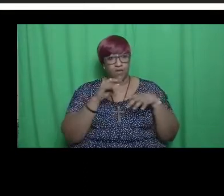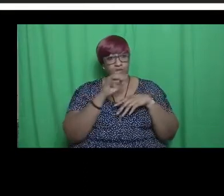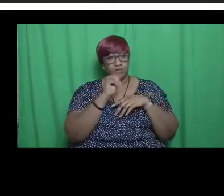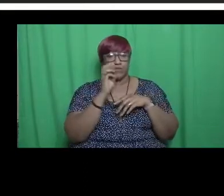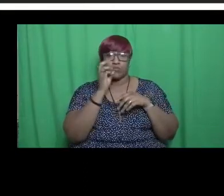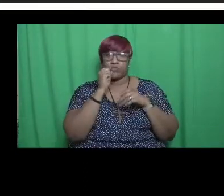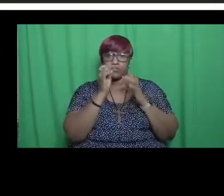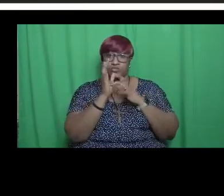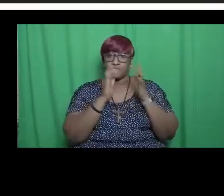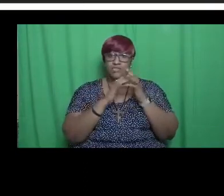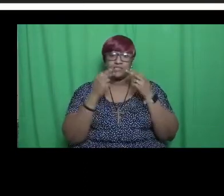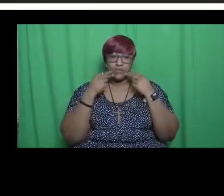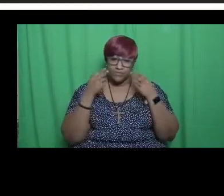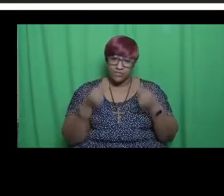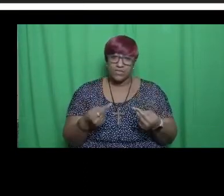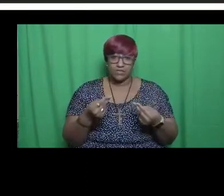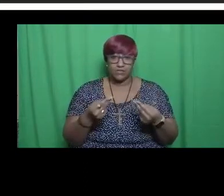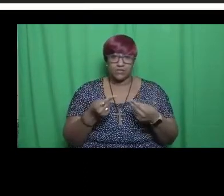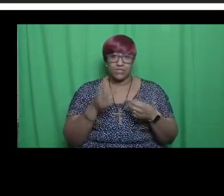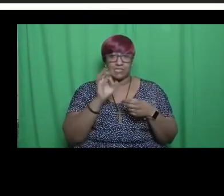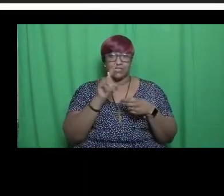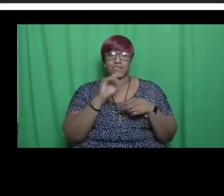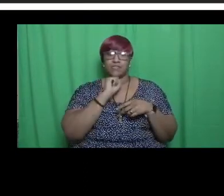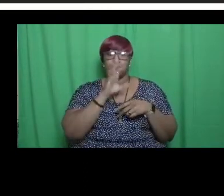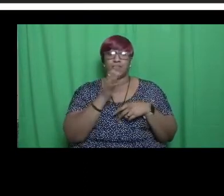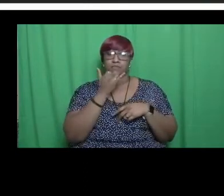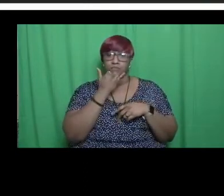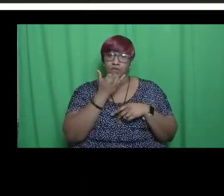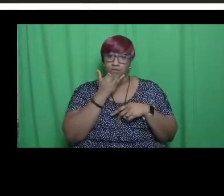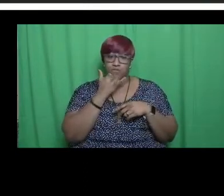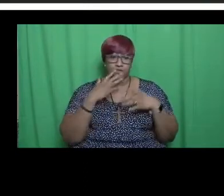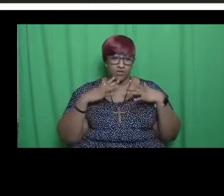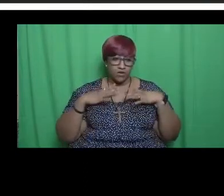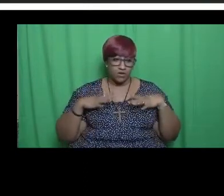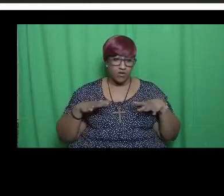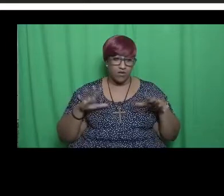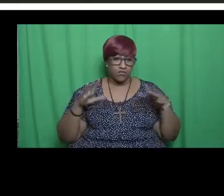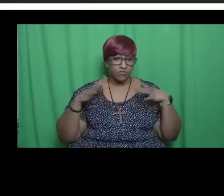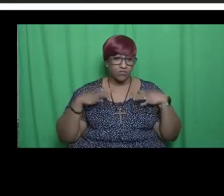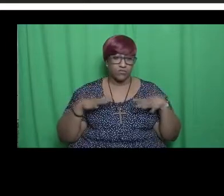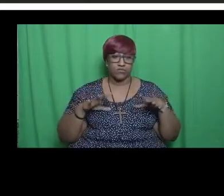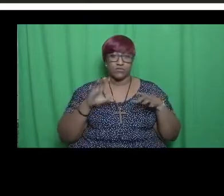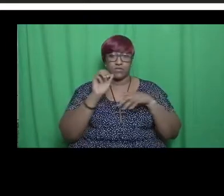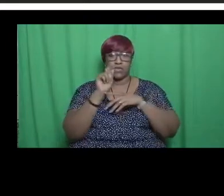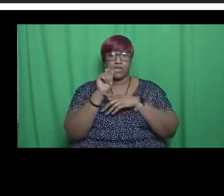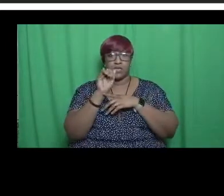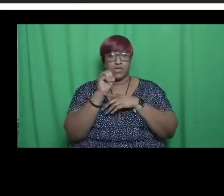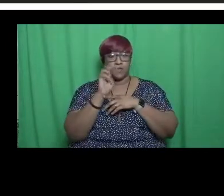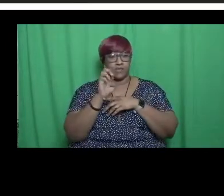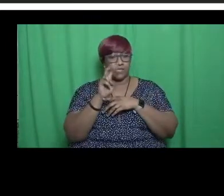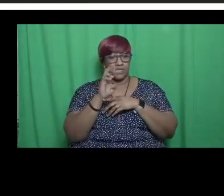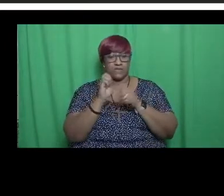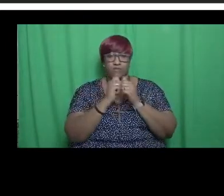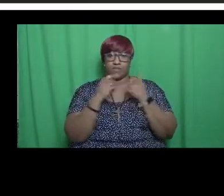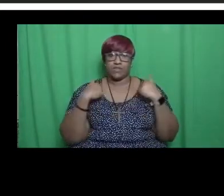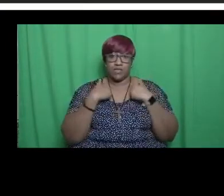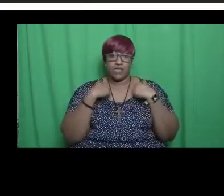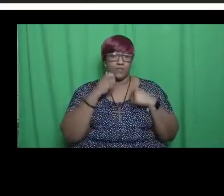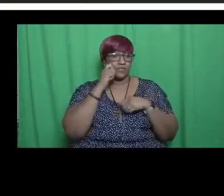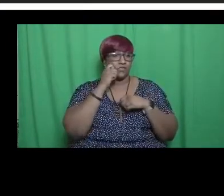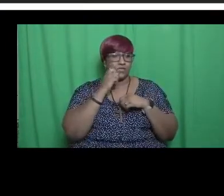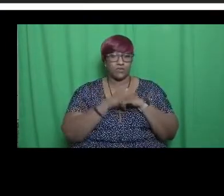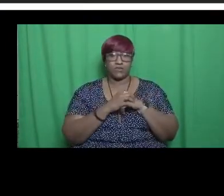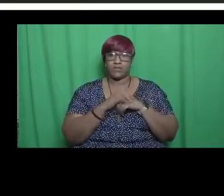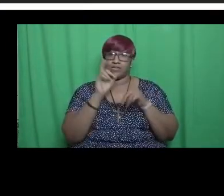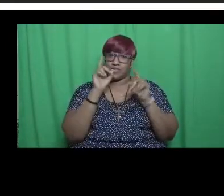was innocent. That animal did nothing wrong. And to clothe the Adam and Eve with the animal skin, the animal